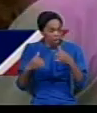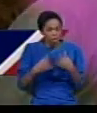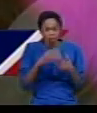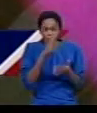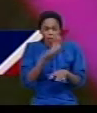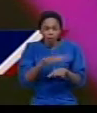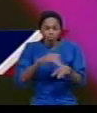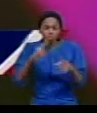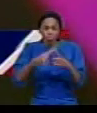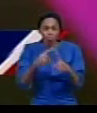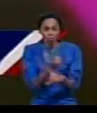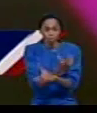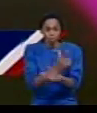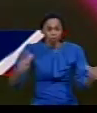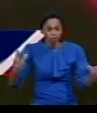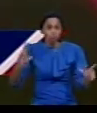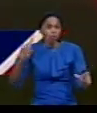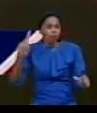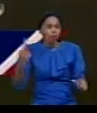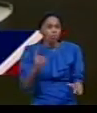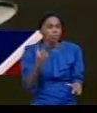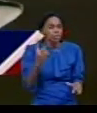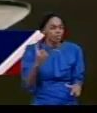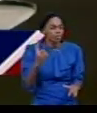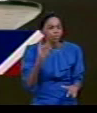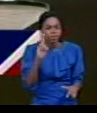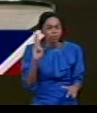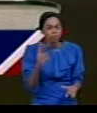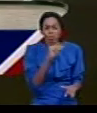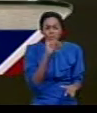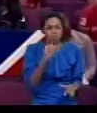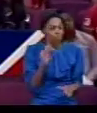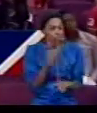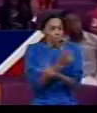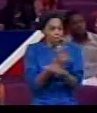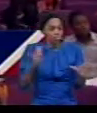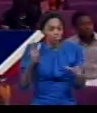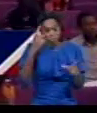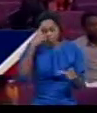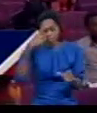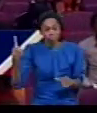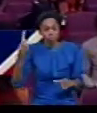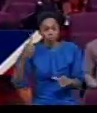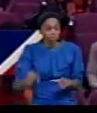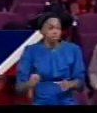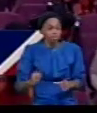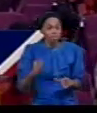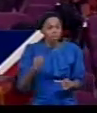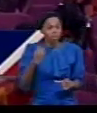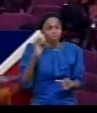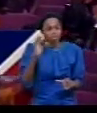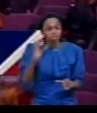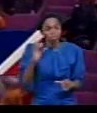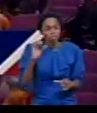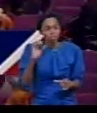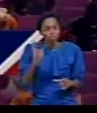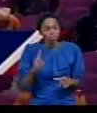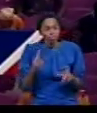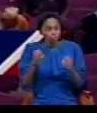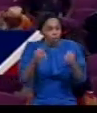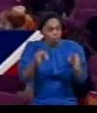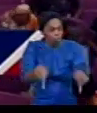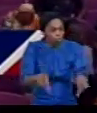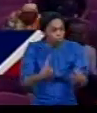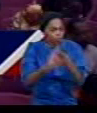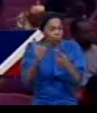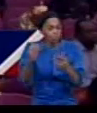liberty. Only use not liberty for an occasion to the flesh, but